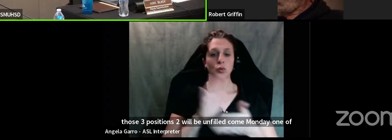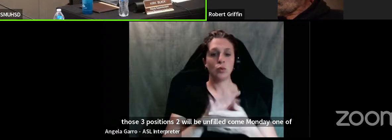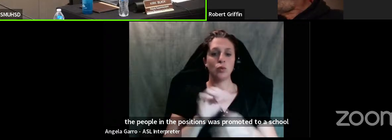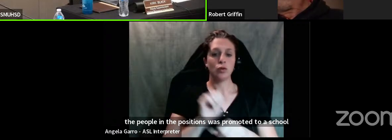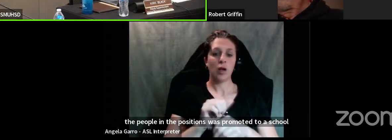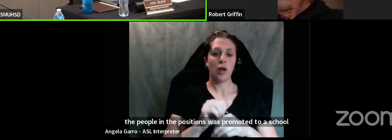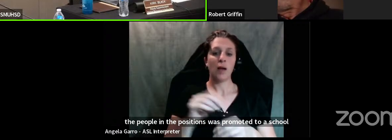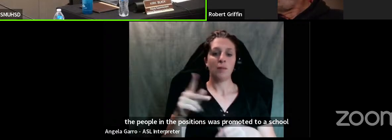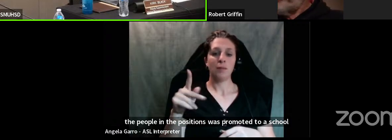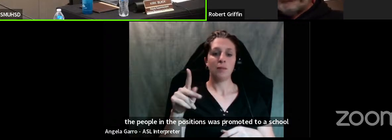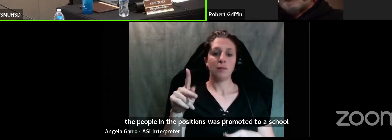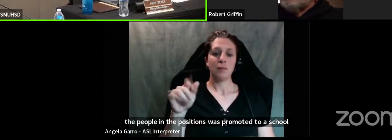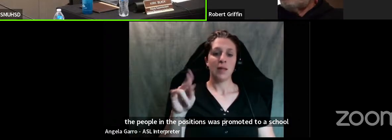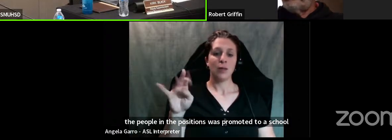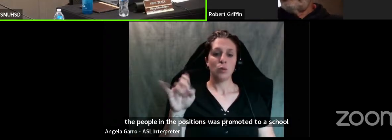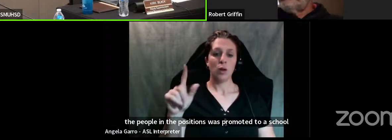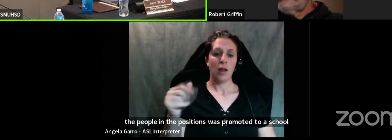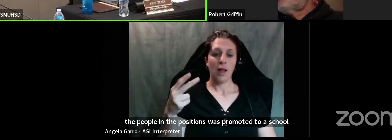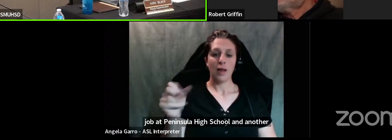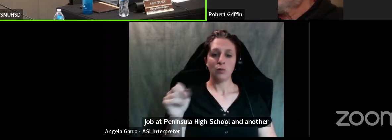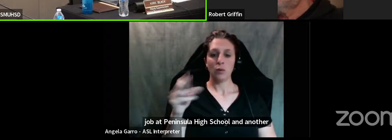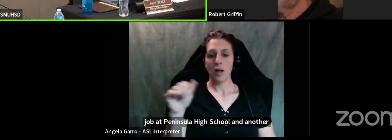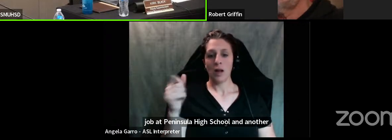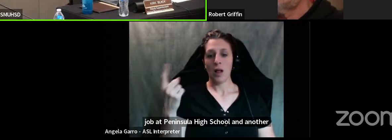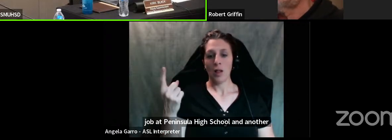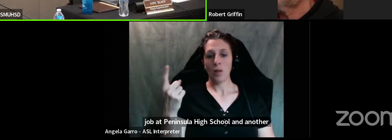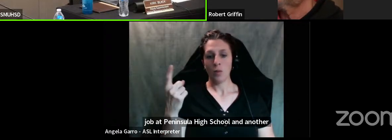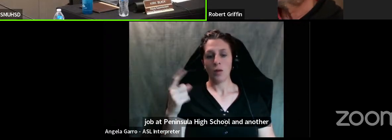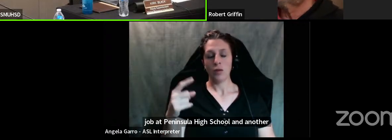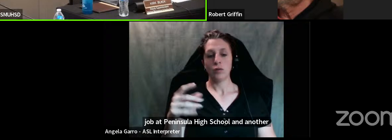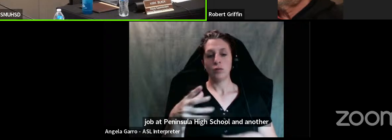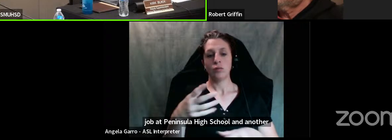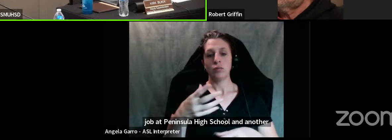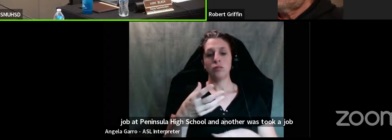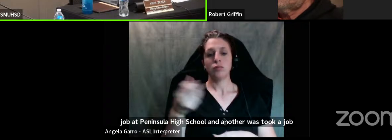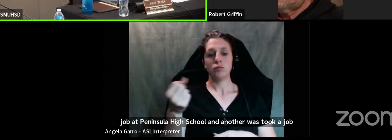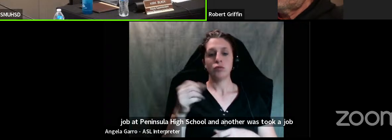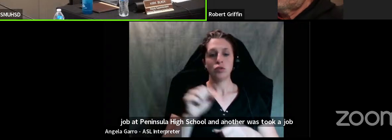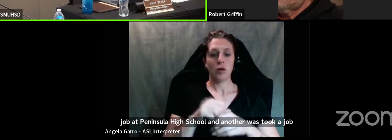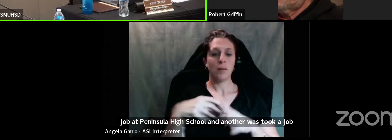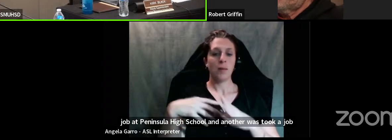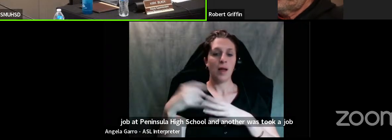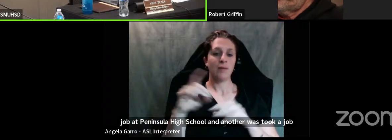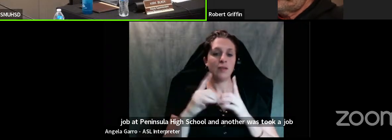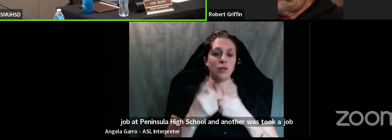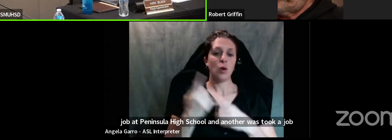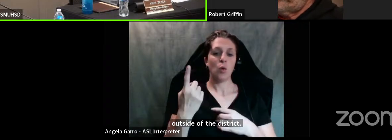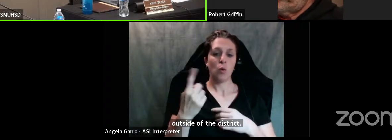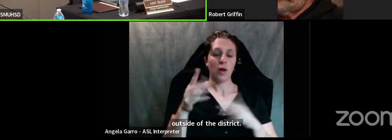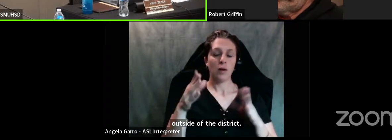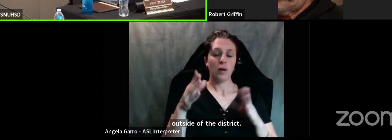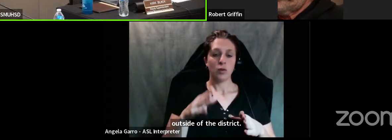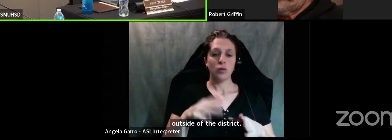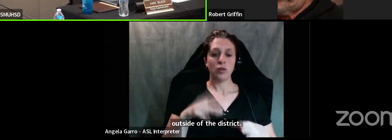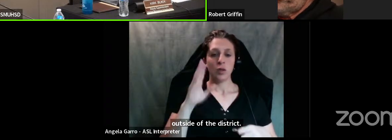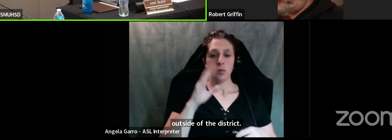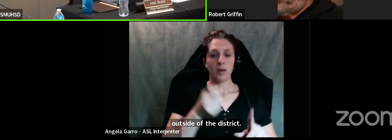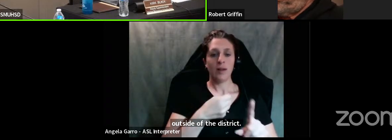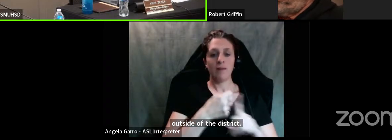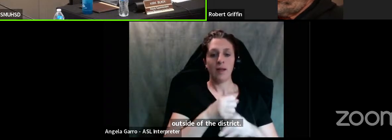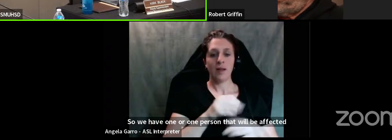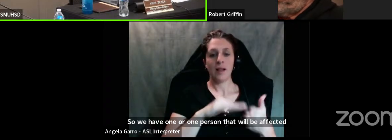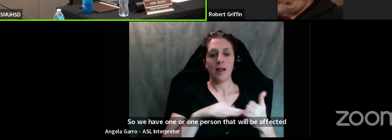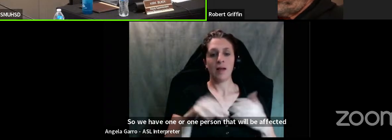Peninsula High School, and another was took a job outside of the district. So we have one person that will be affected by the layoffs,